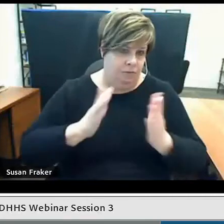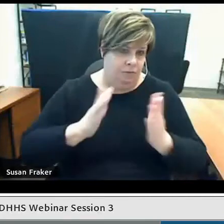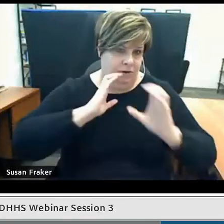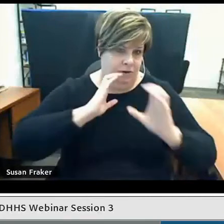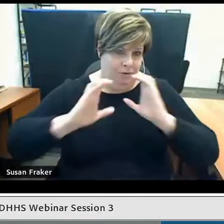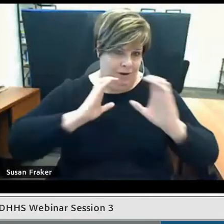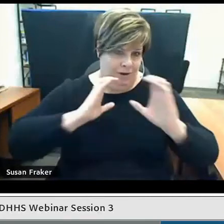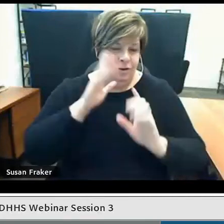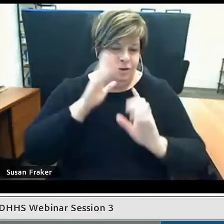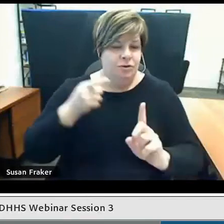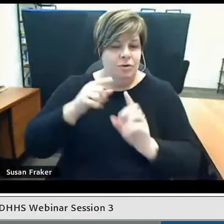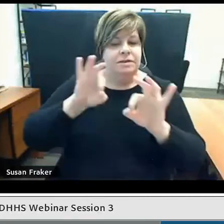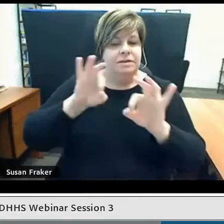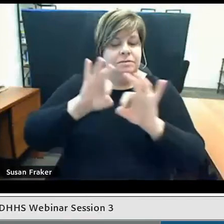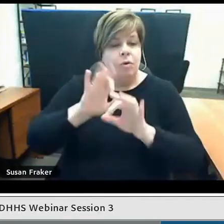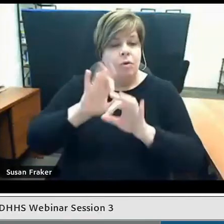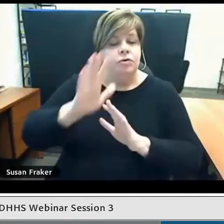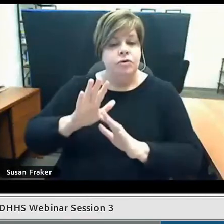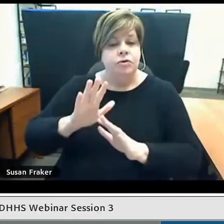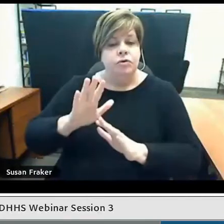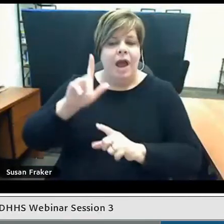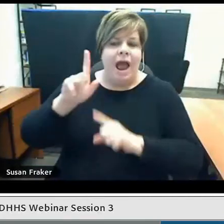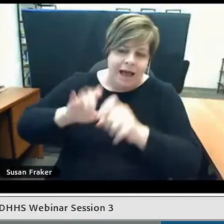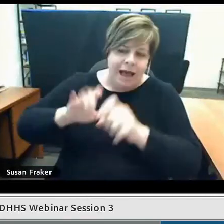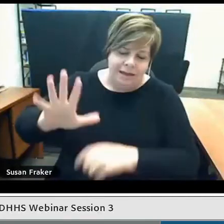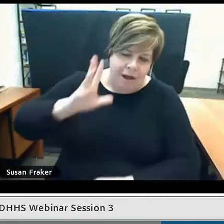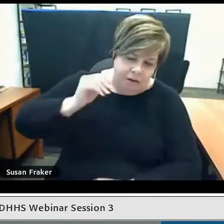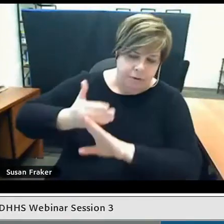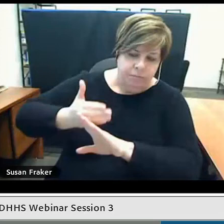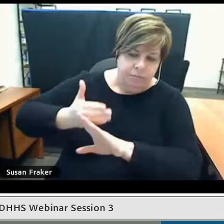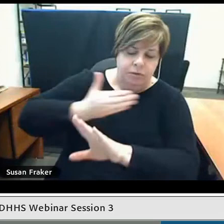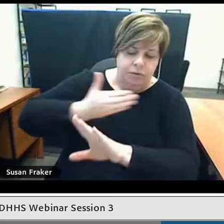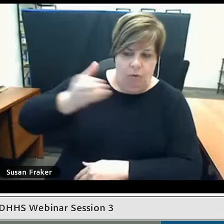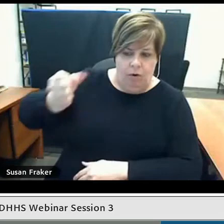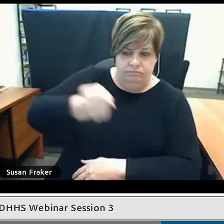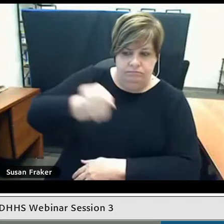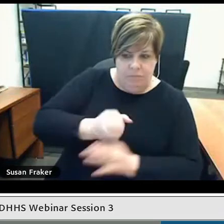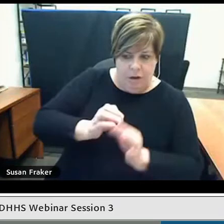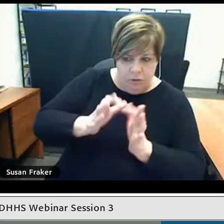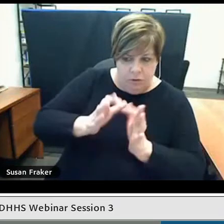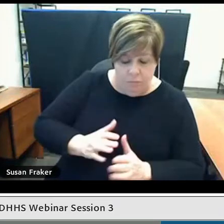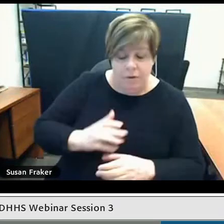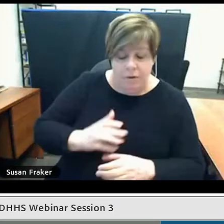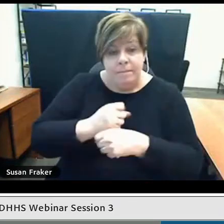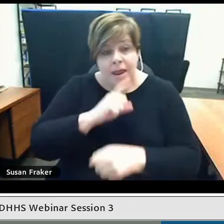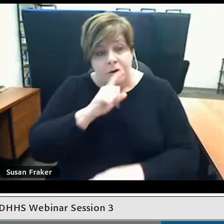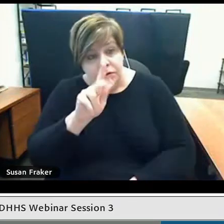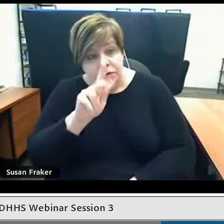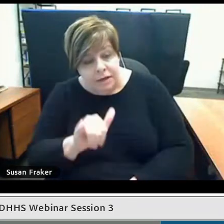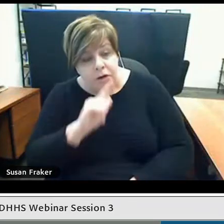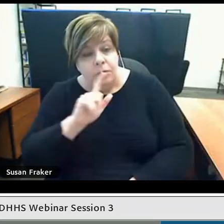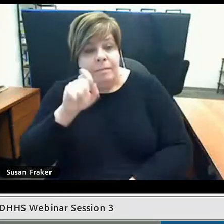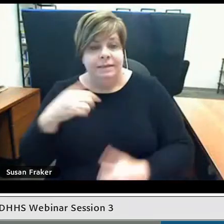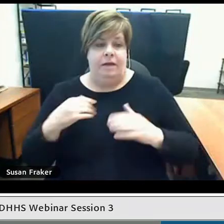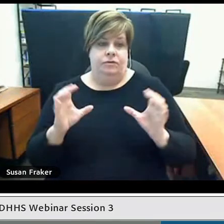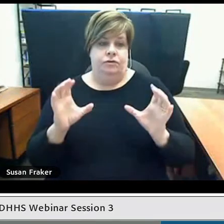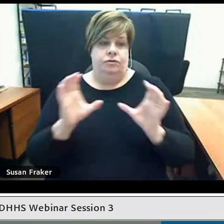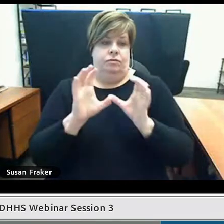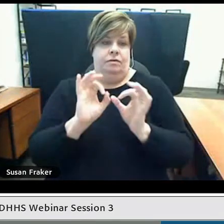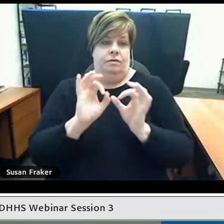really important for you to vet your interpreters for their experience beforehand. Make sure that in Kentucky you have certified interpreters